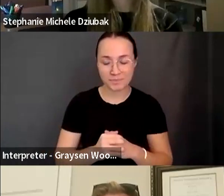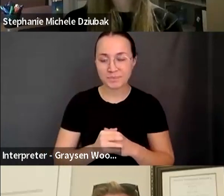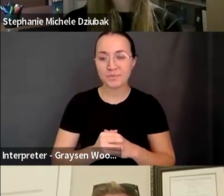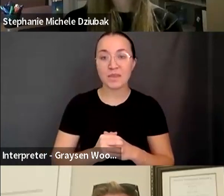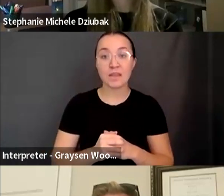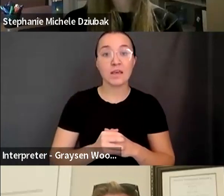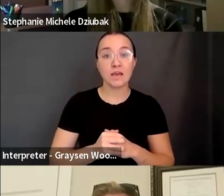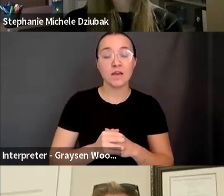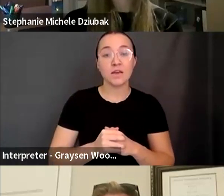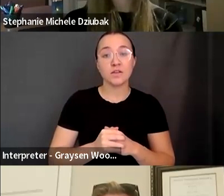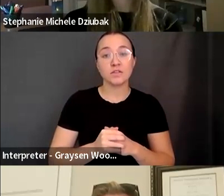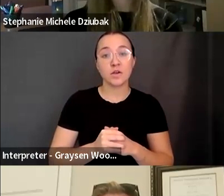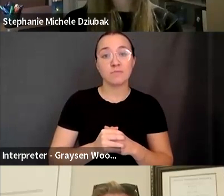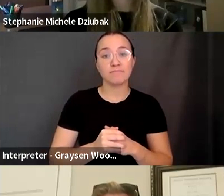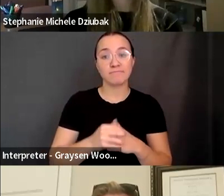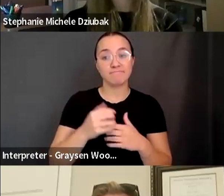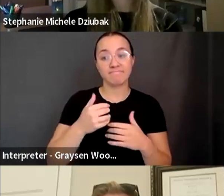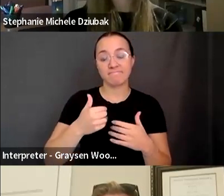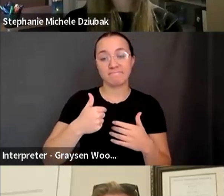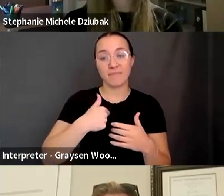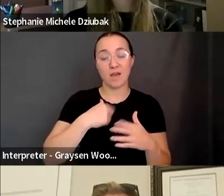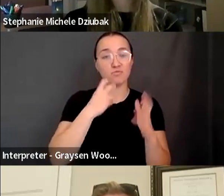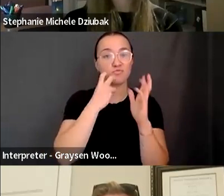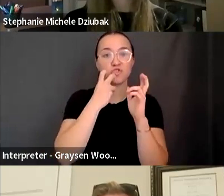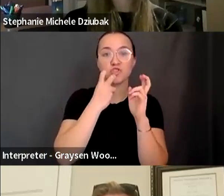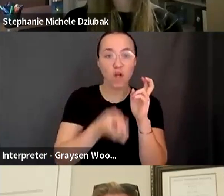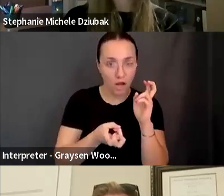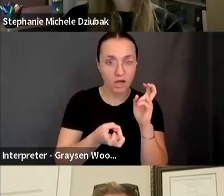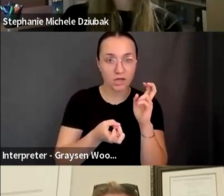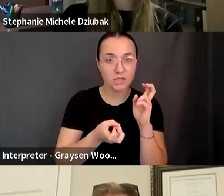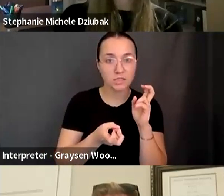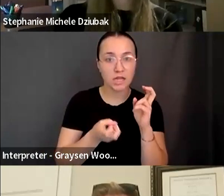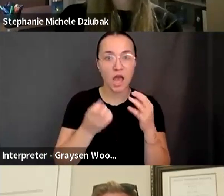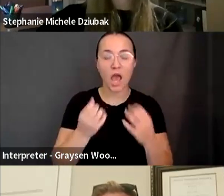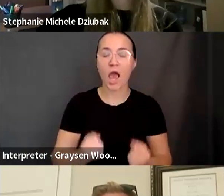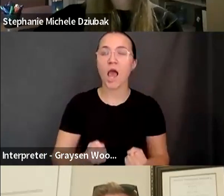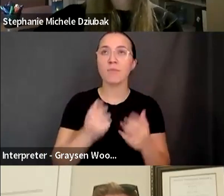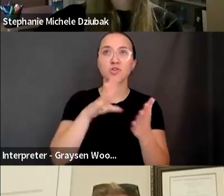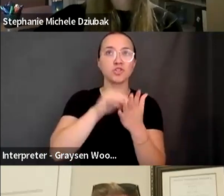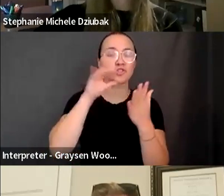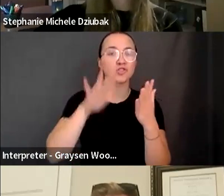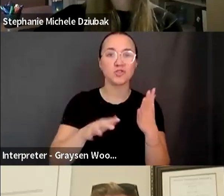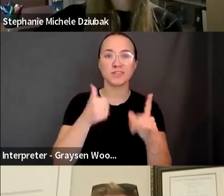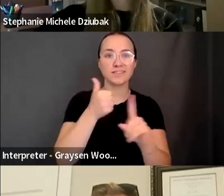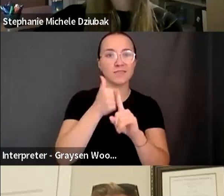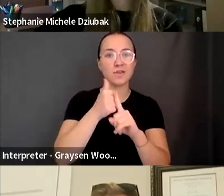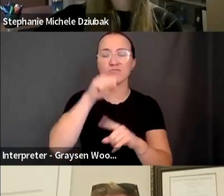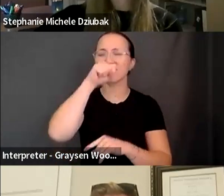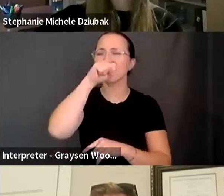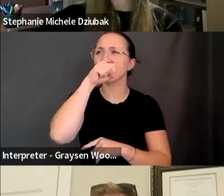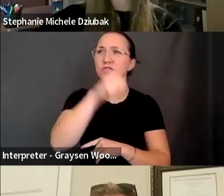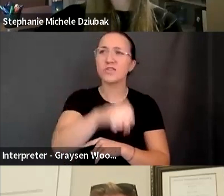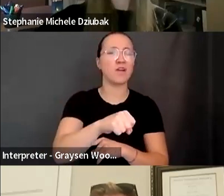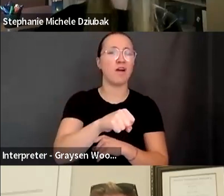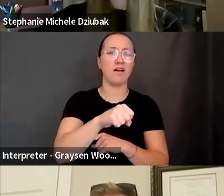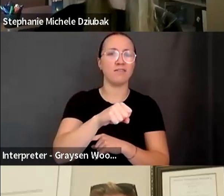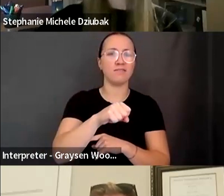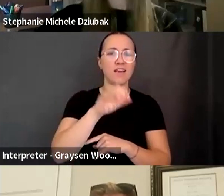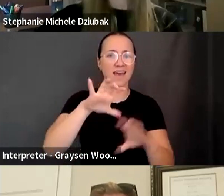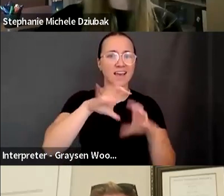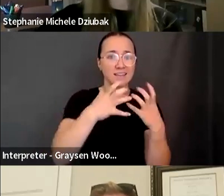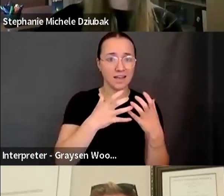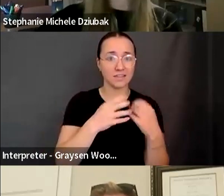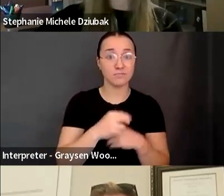of shocking to me how much the students loved the course. And there were really two